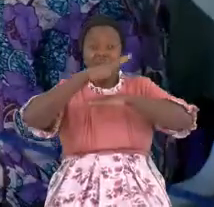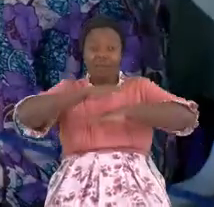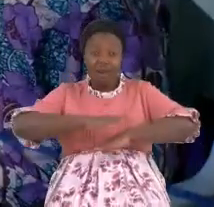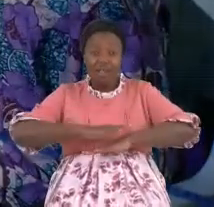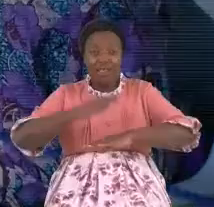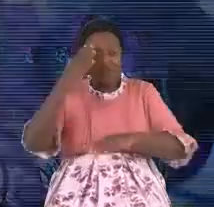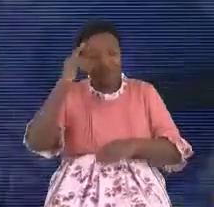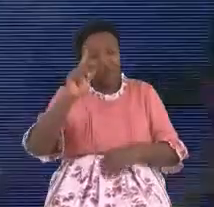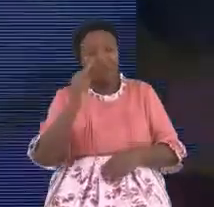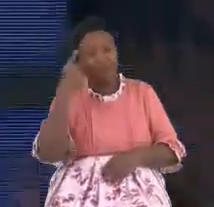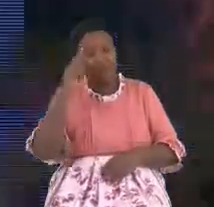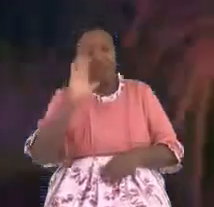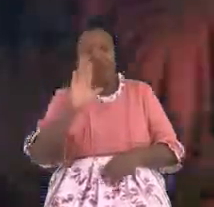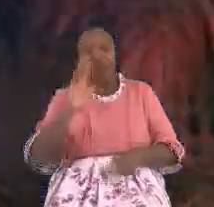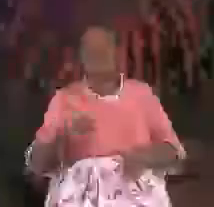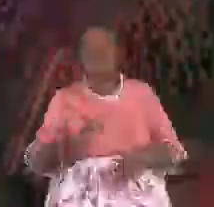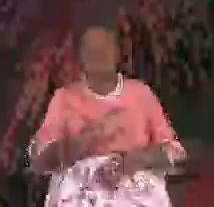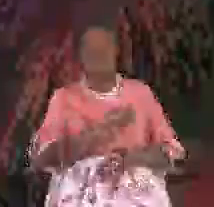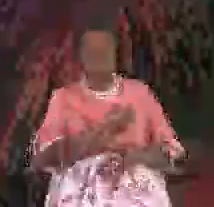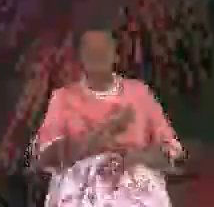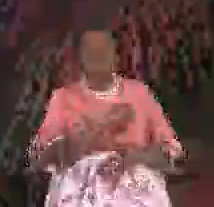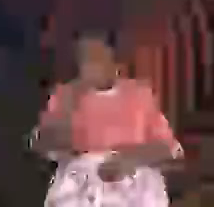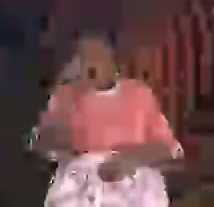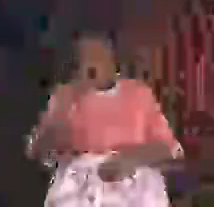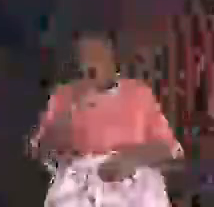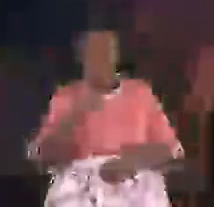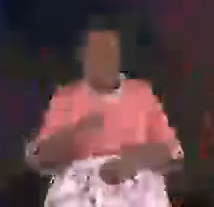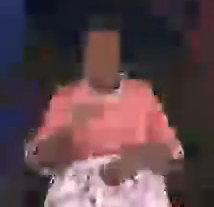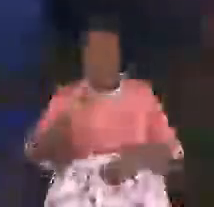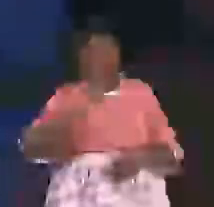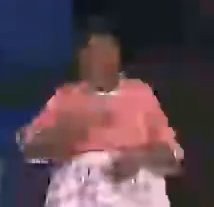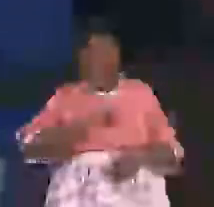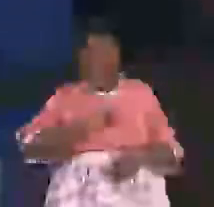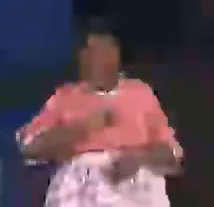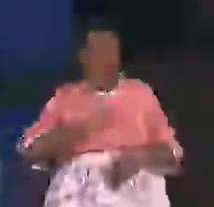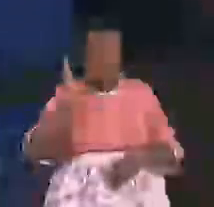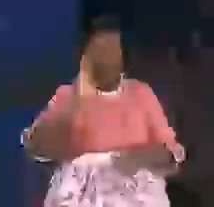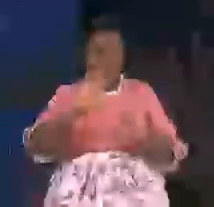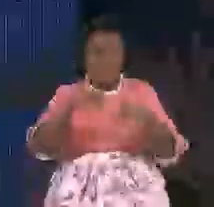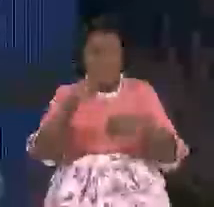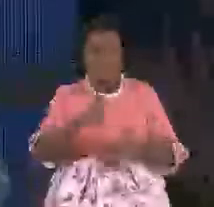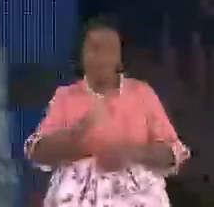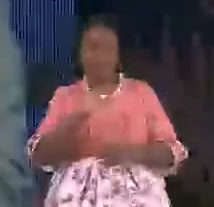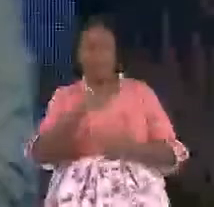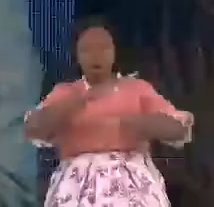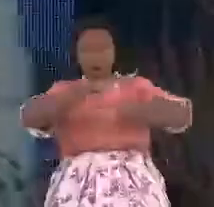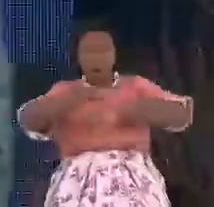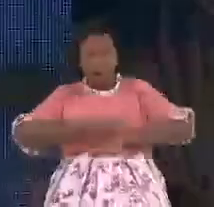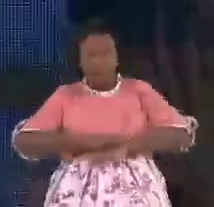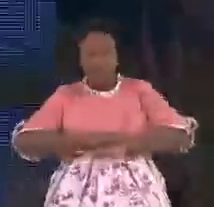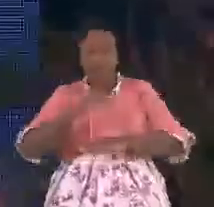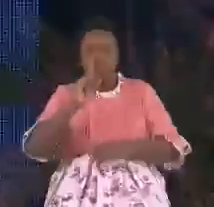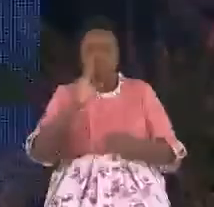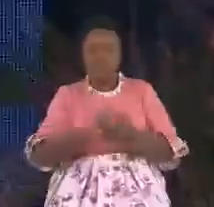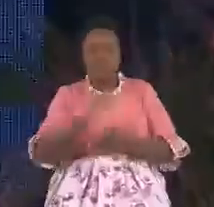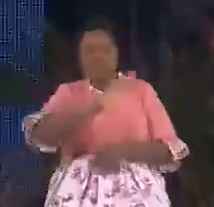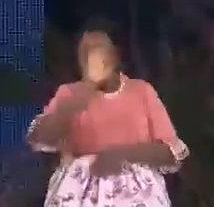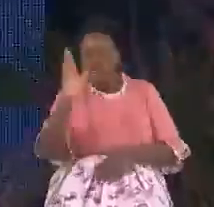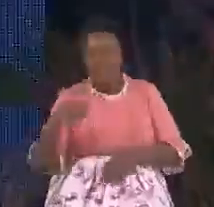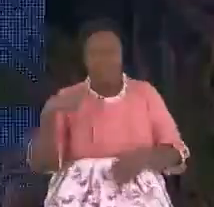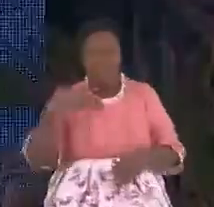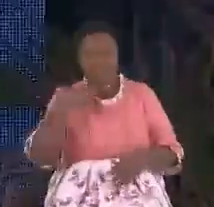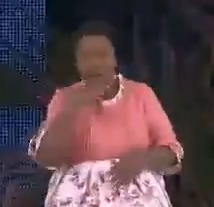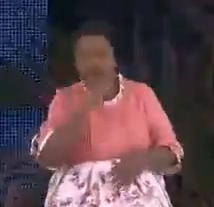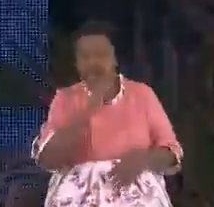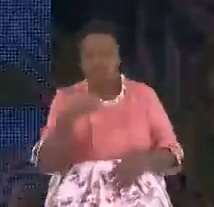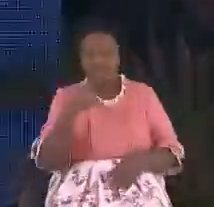says, "I will give you rest." The one that never lied said, "I'll give you rest."